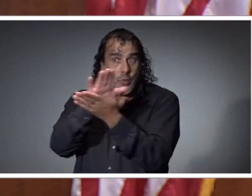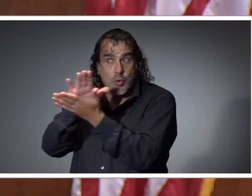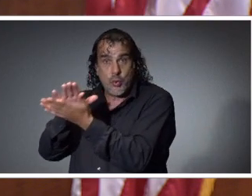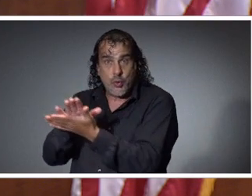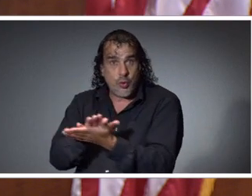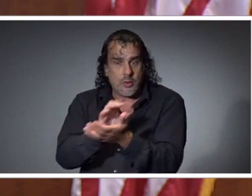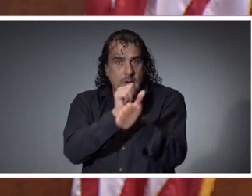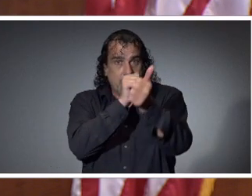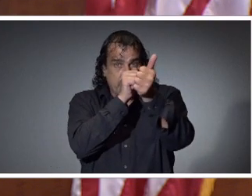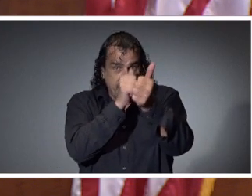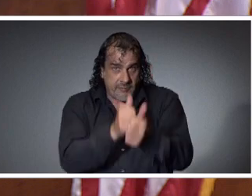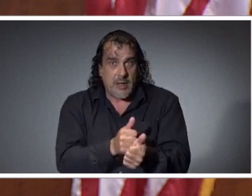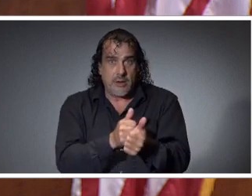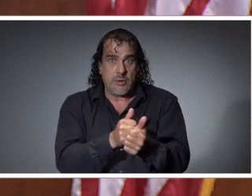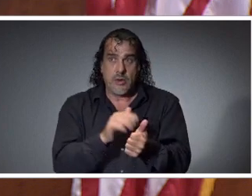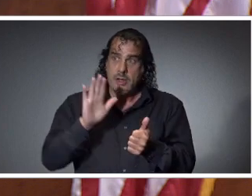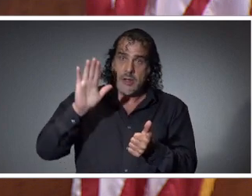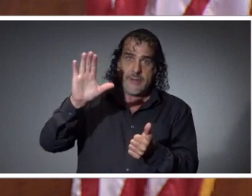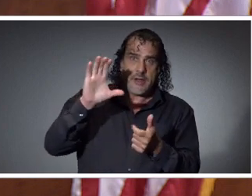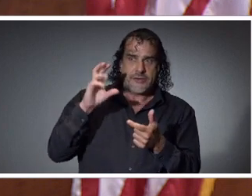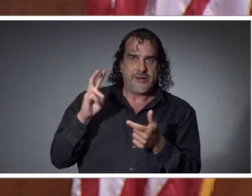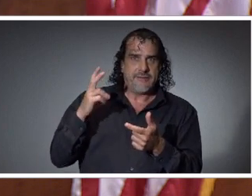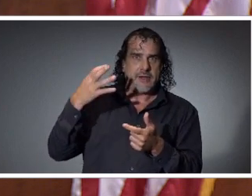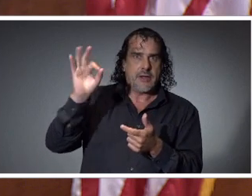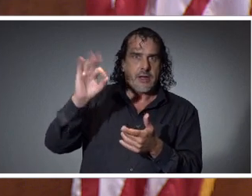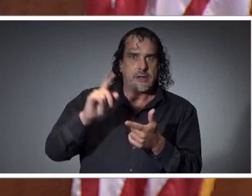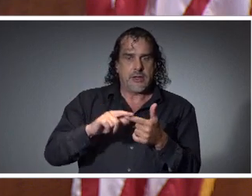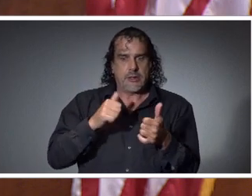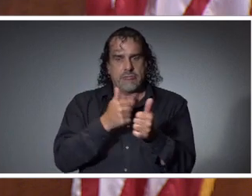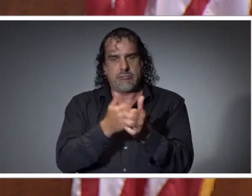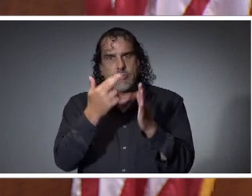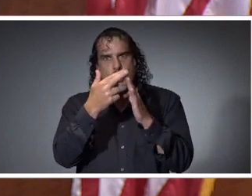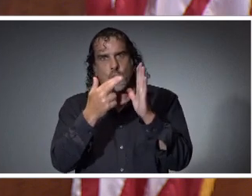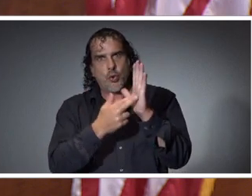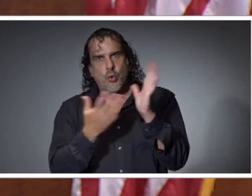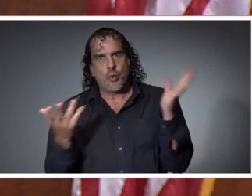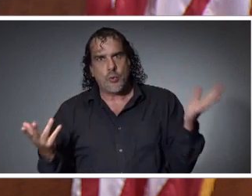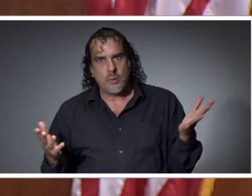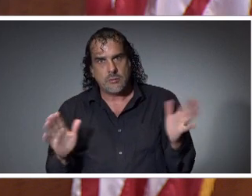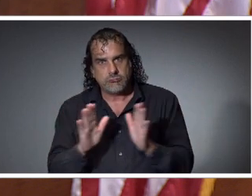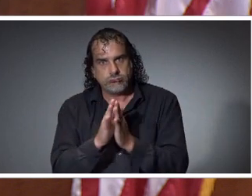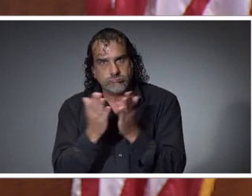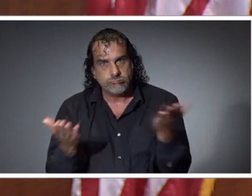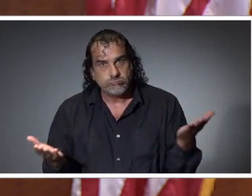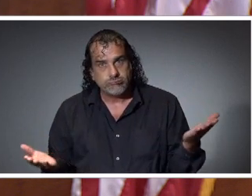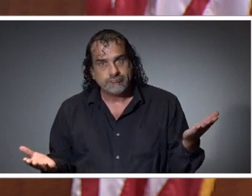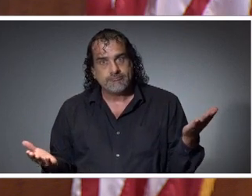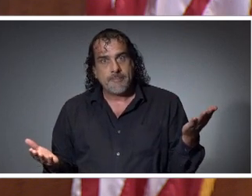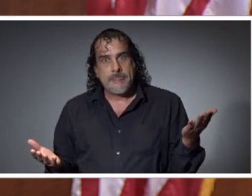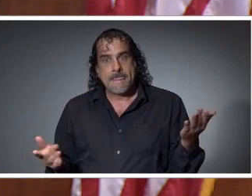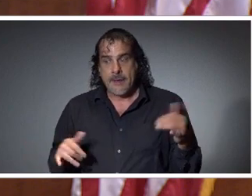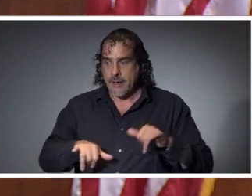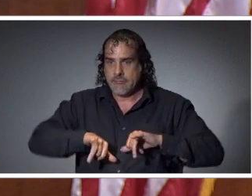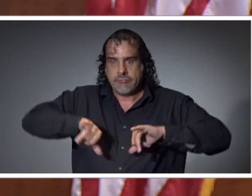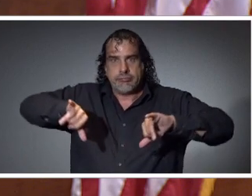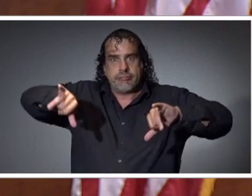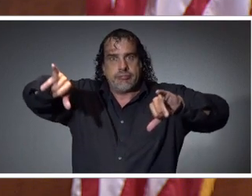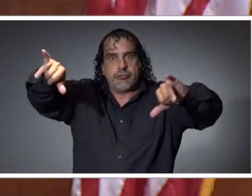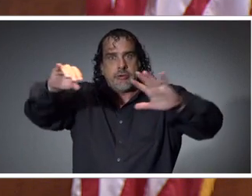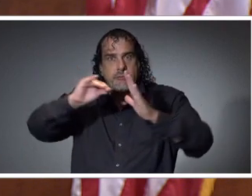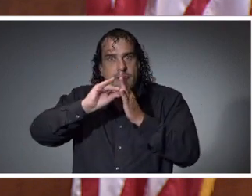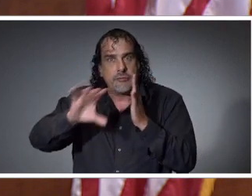of schools and their leaders are taking this very seriously, and the quarantining of these